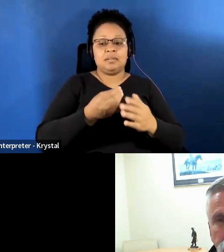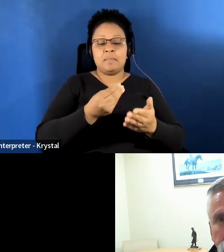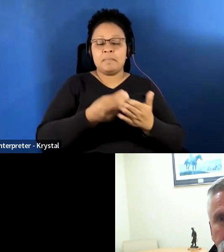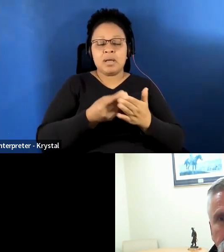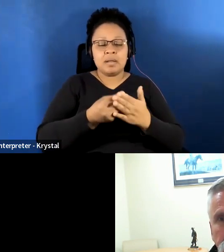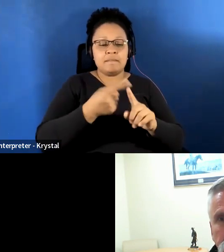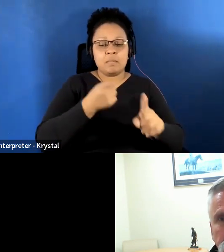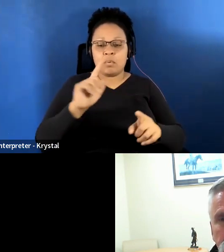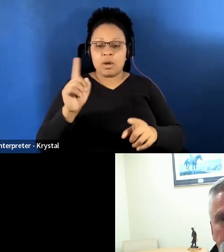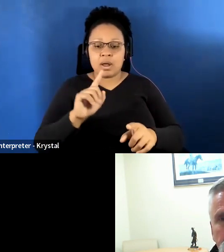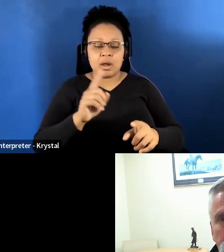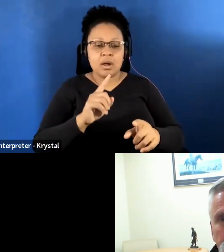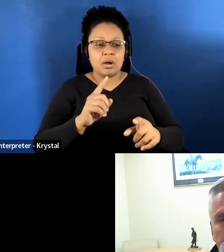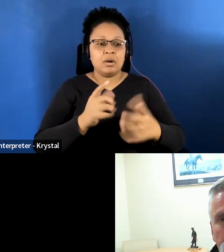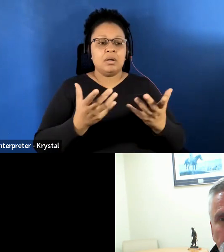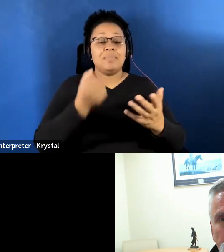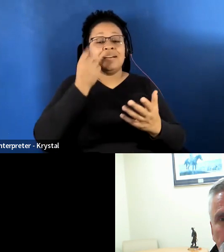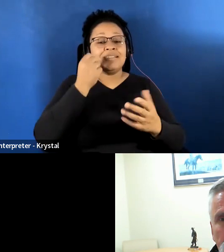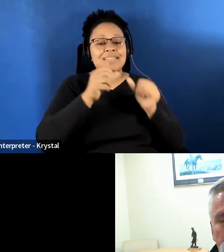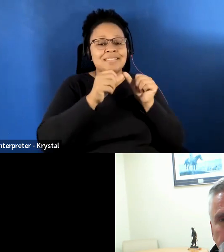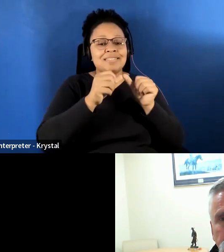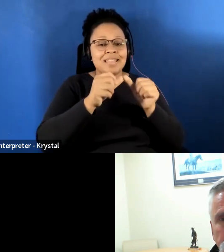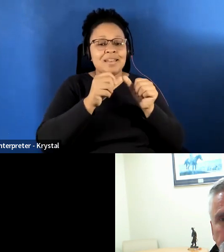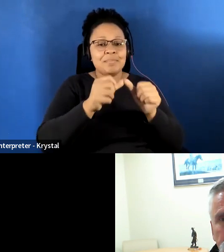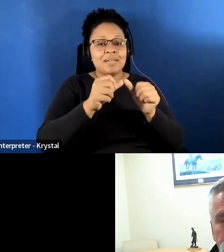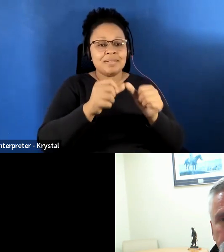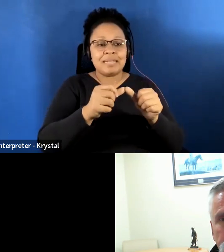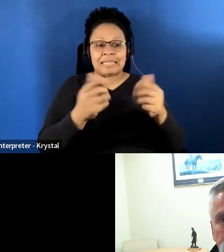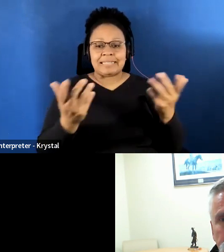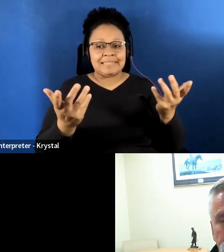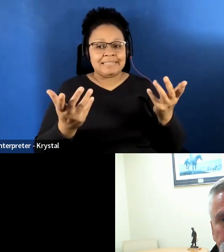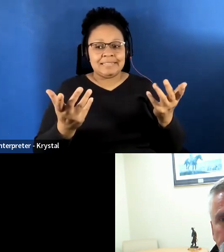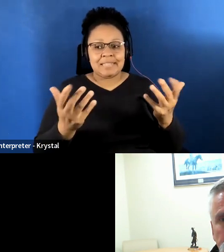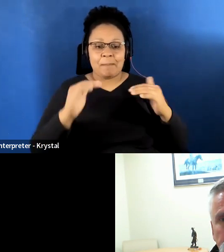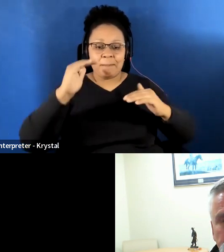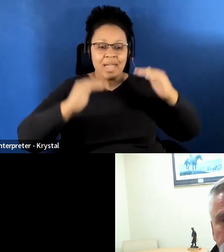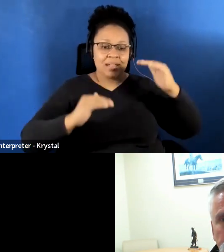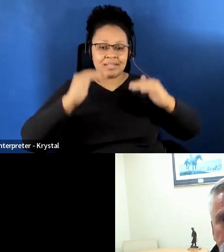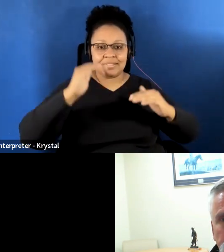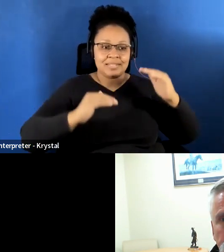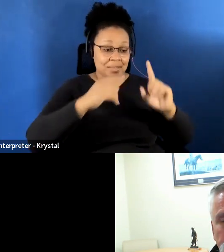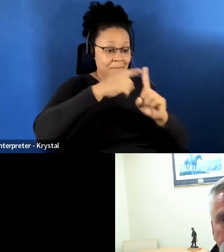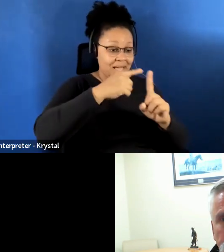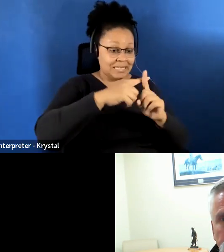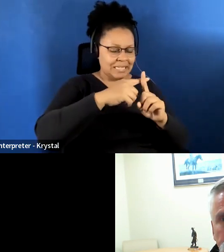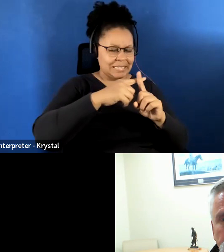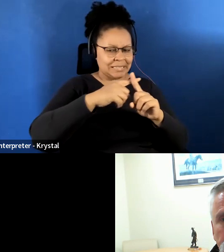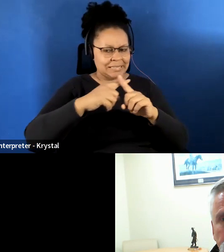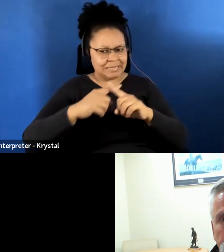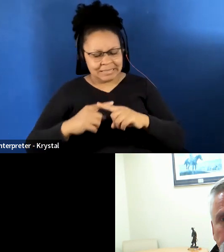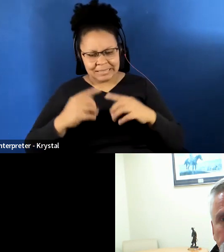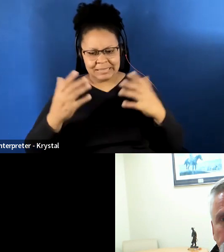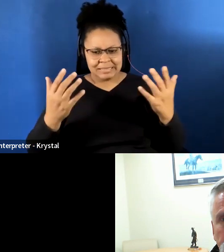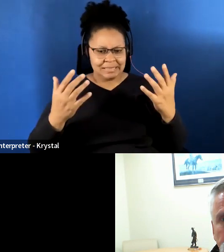current workforce. But the sustainability piece of that, you know, balances that positivity right back